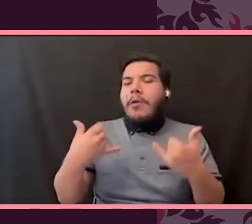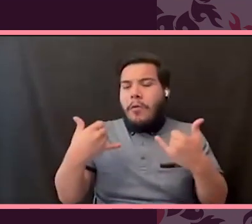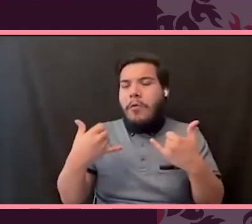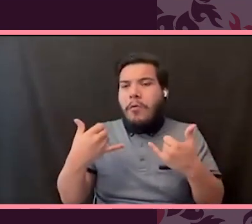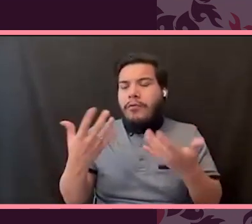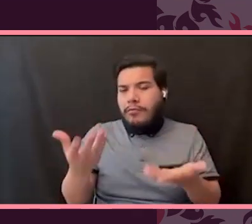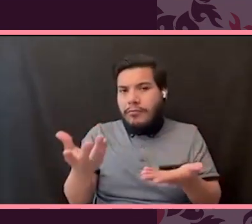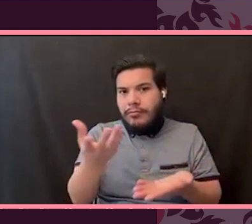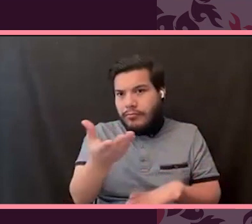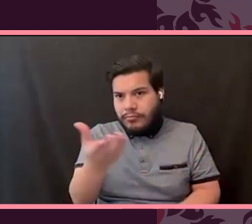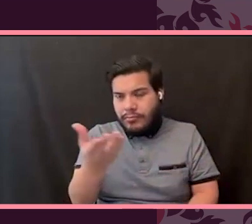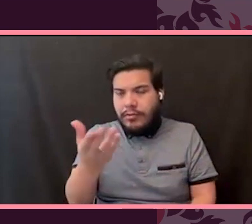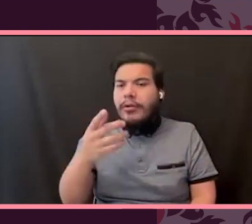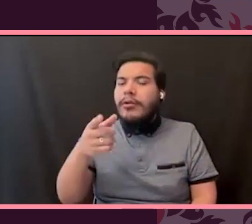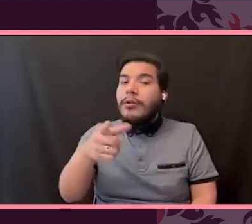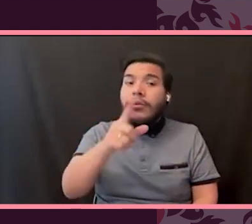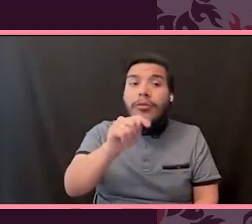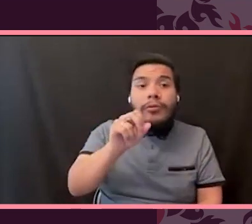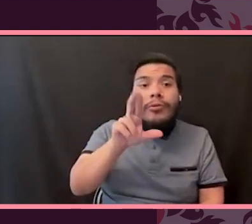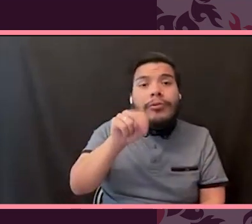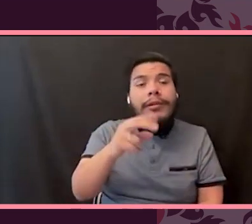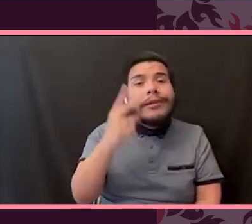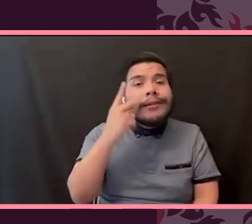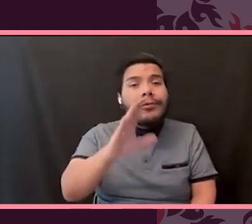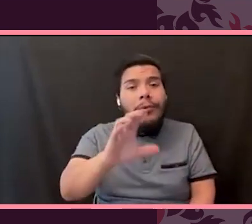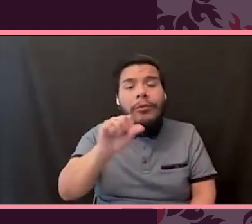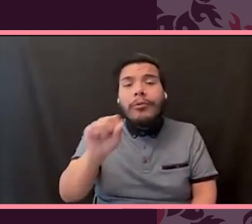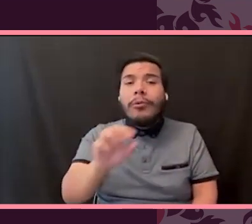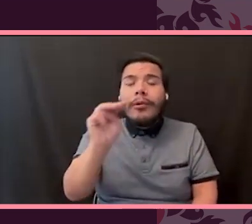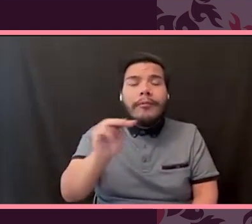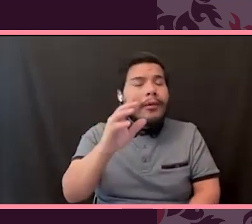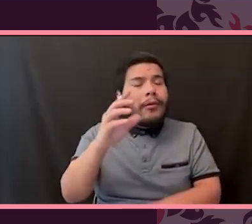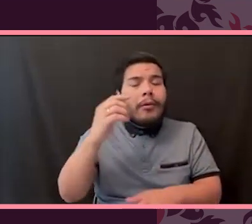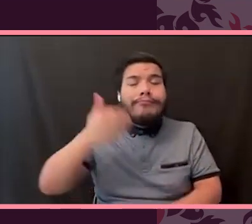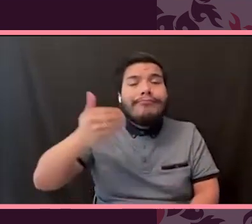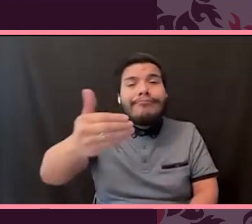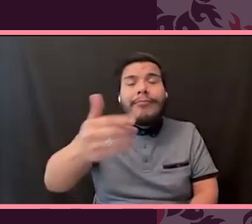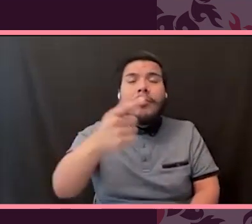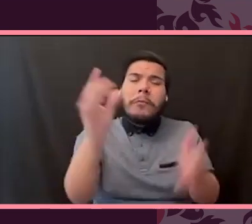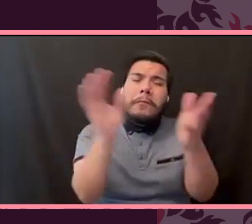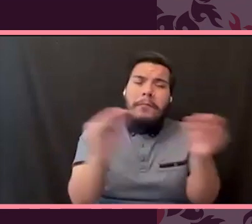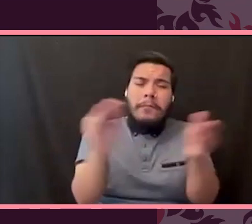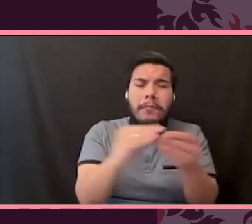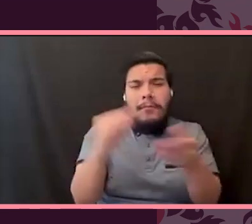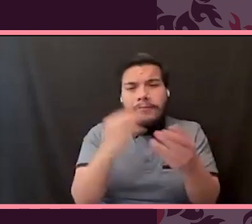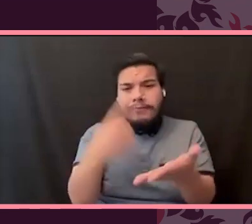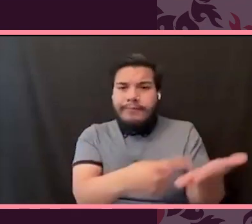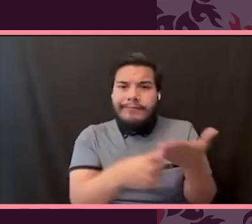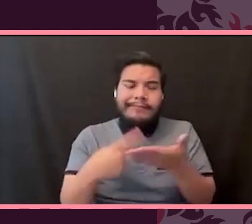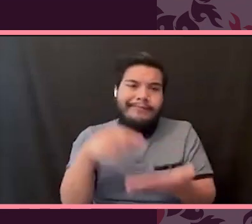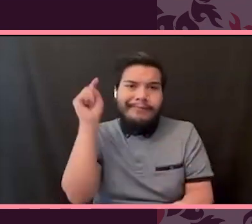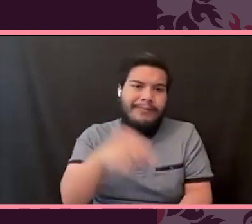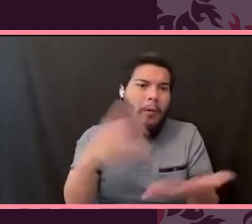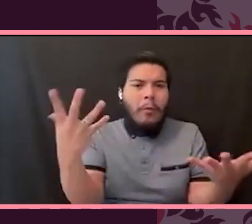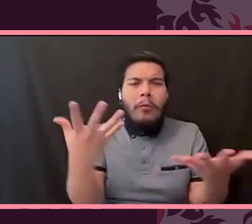Like, Toren, I see you all the time on your social media. You're talking about this. Taejas, you're talking about this. What do we need to start doing